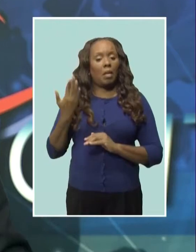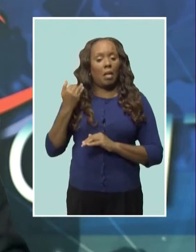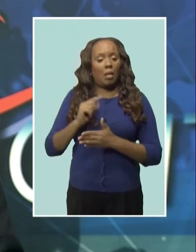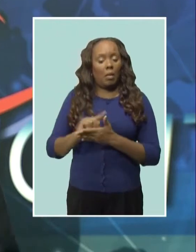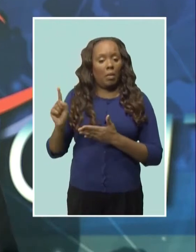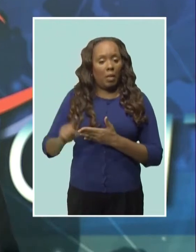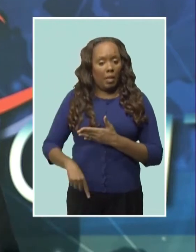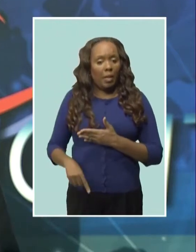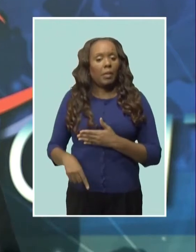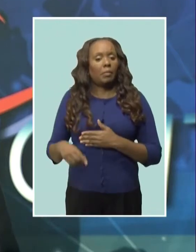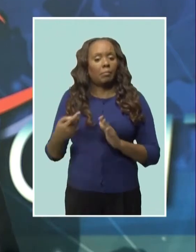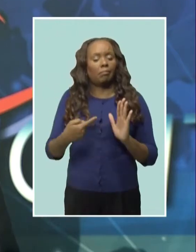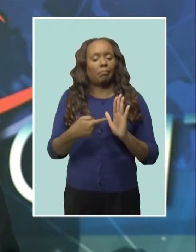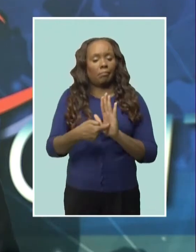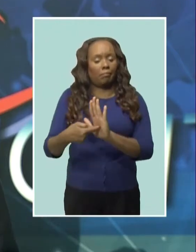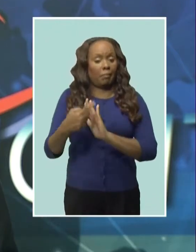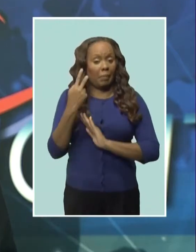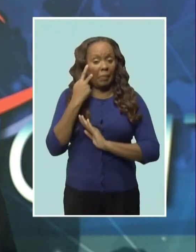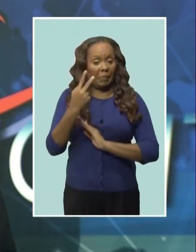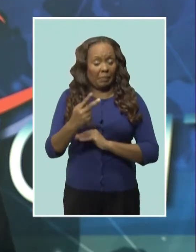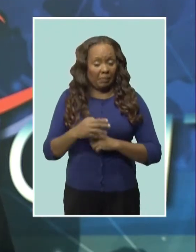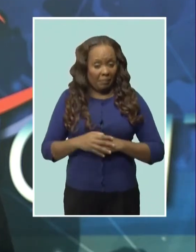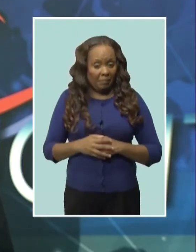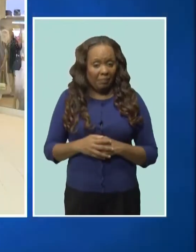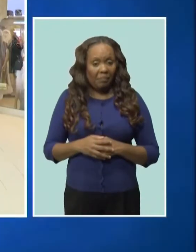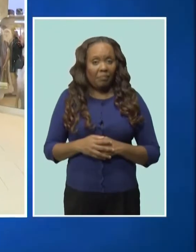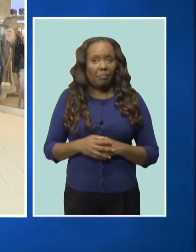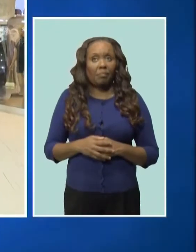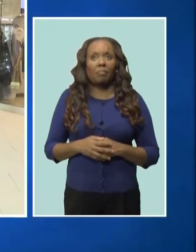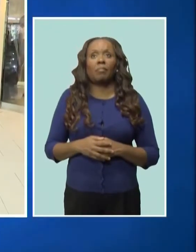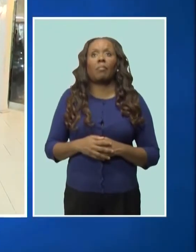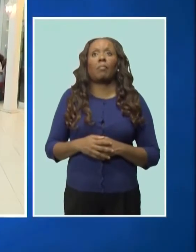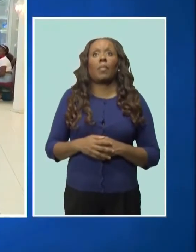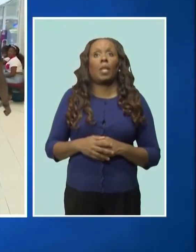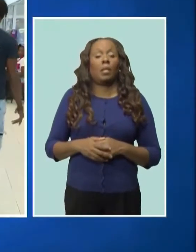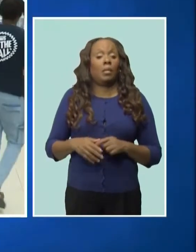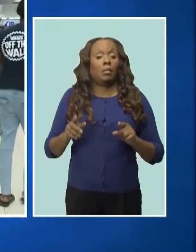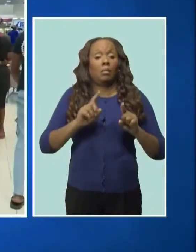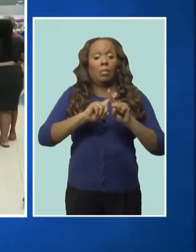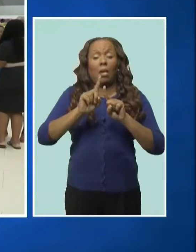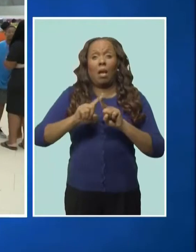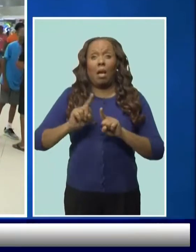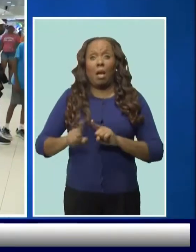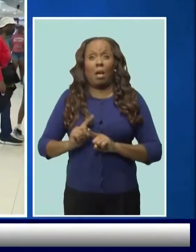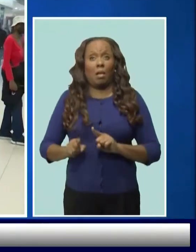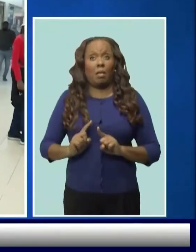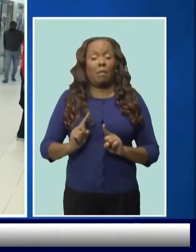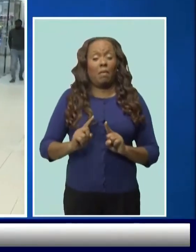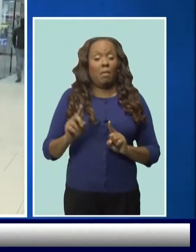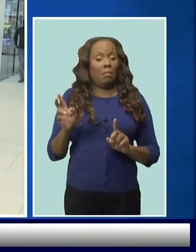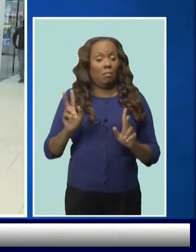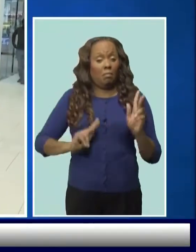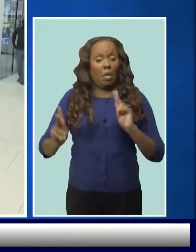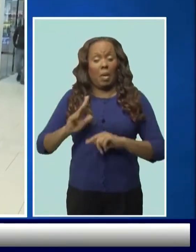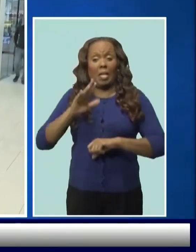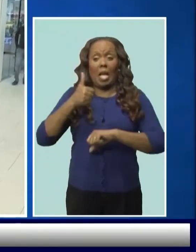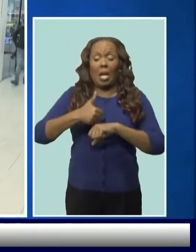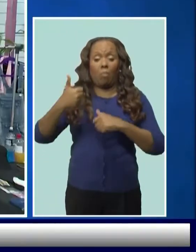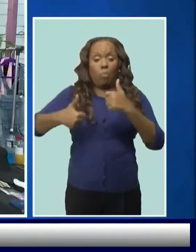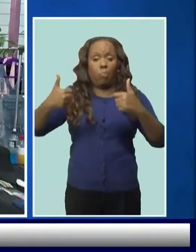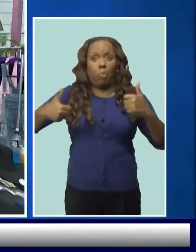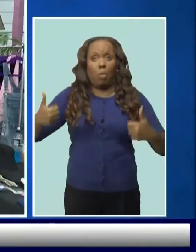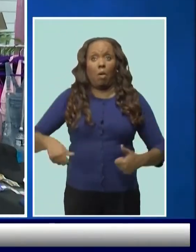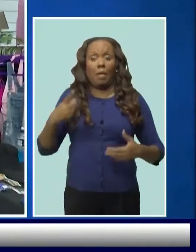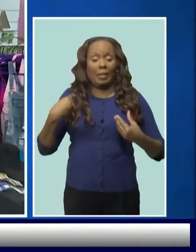Mall. Akeem Plinkett reports. The showcase saw a number of entrepreneurs in the hall of Sky Mall set up their